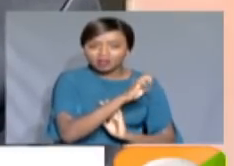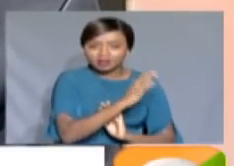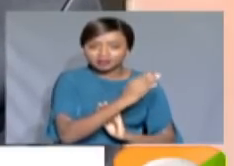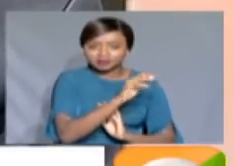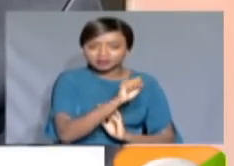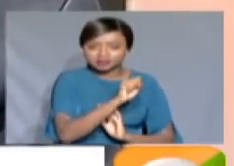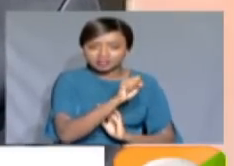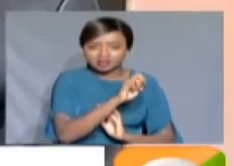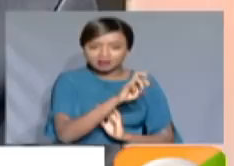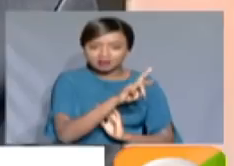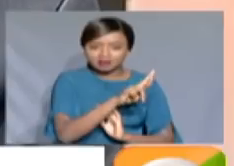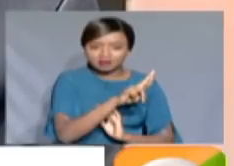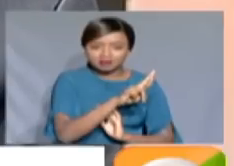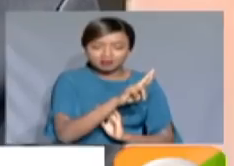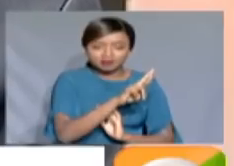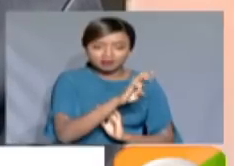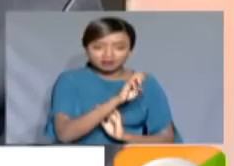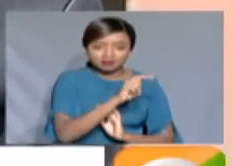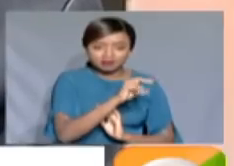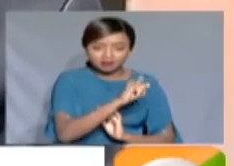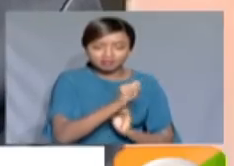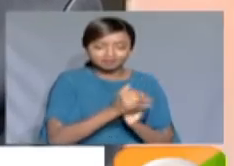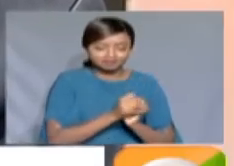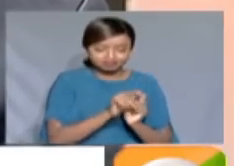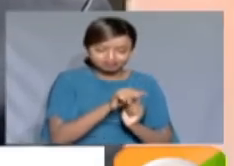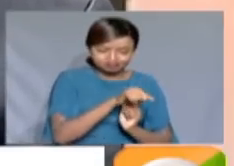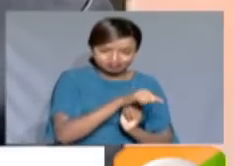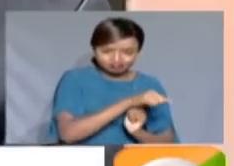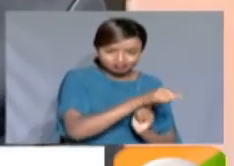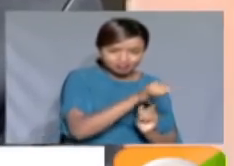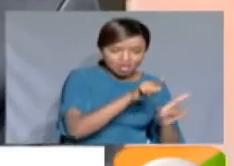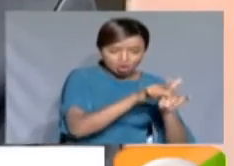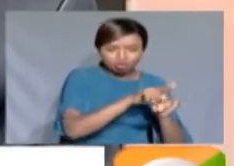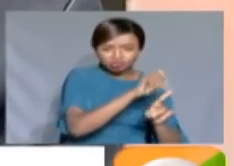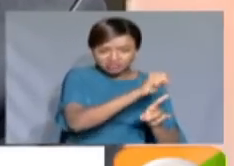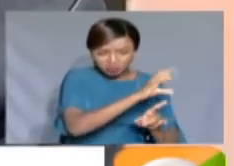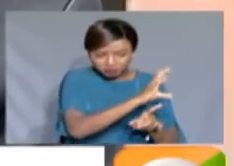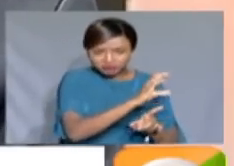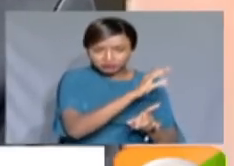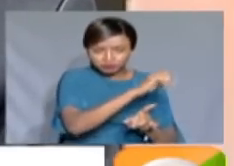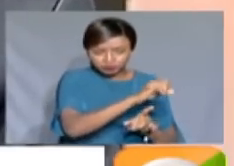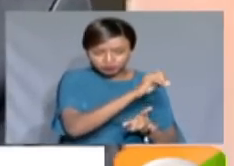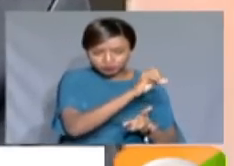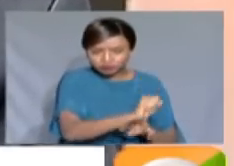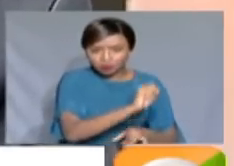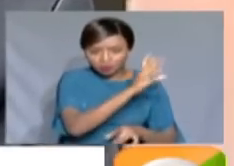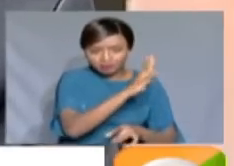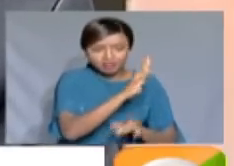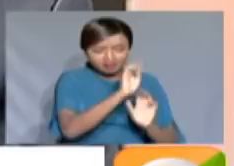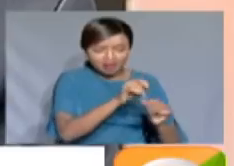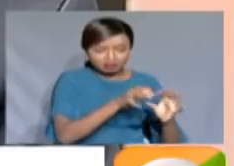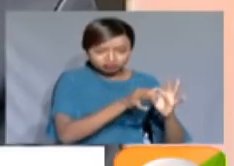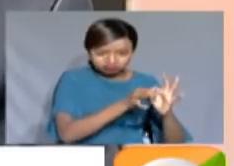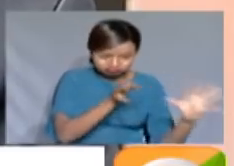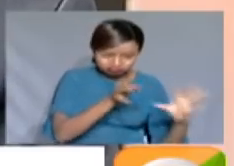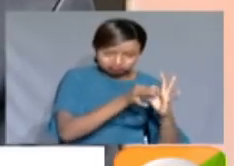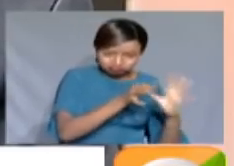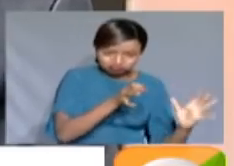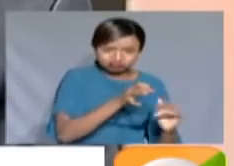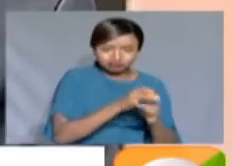Center, just to make sure that South C and South B can be able to move without any issue, people coming from